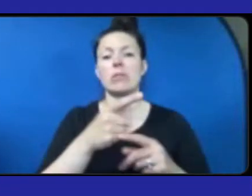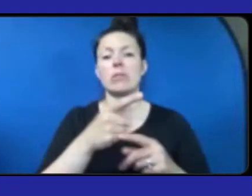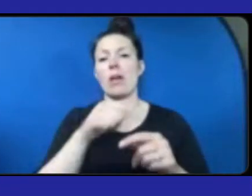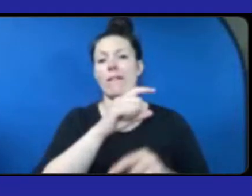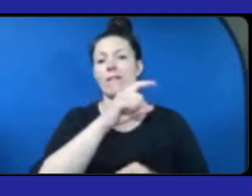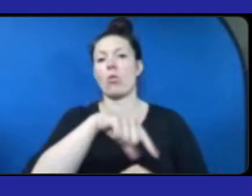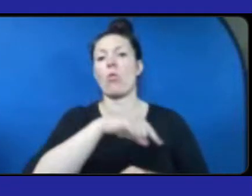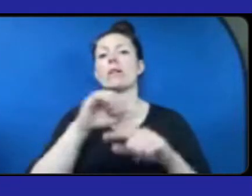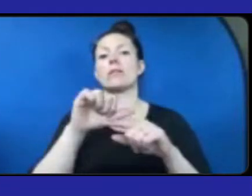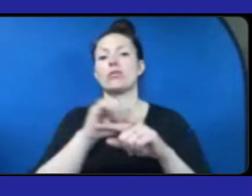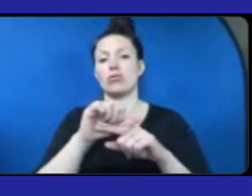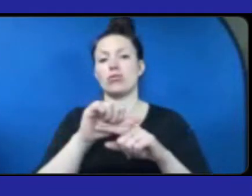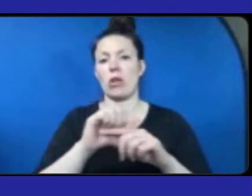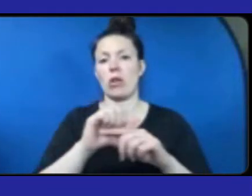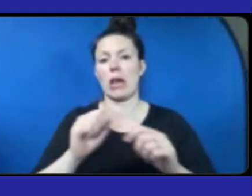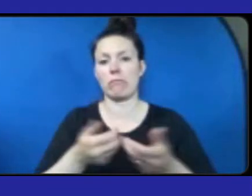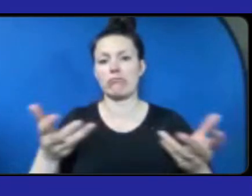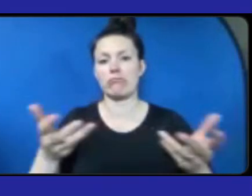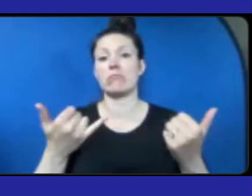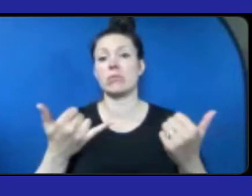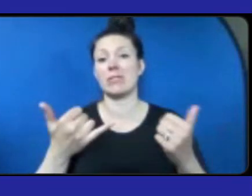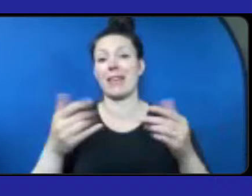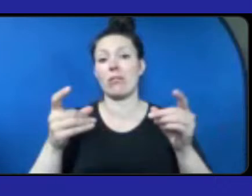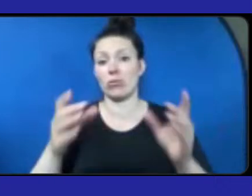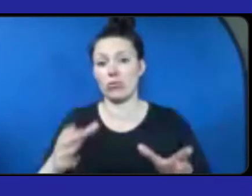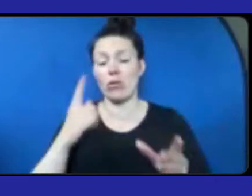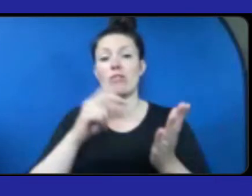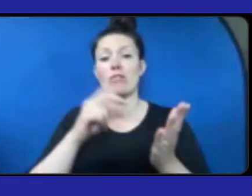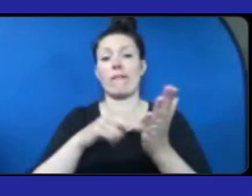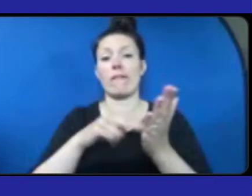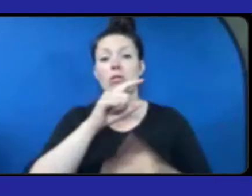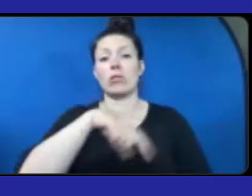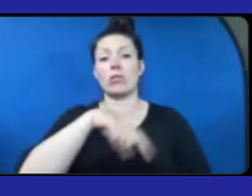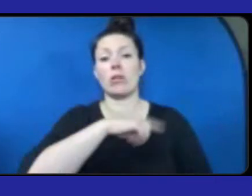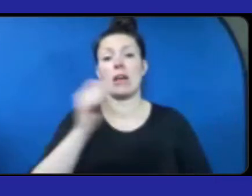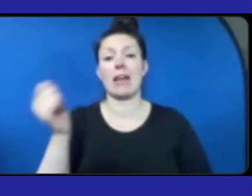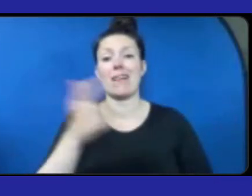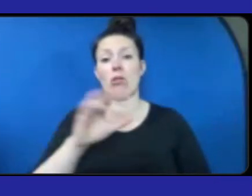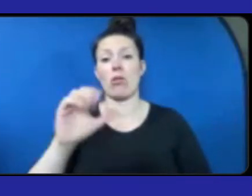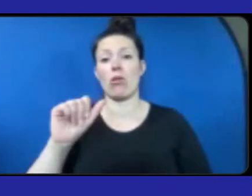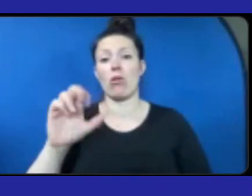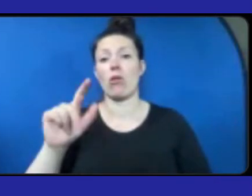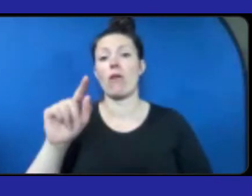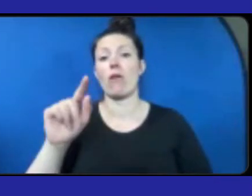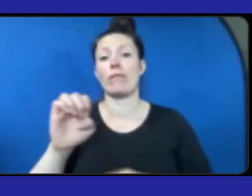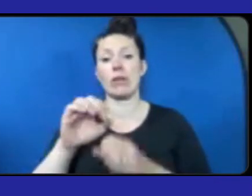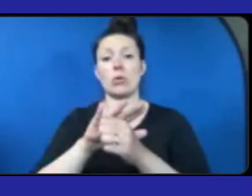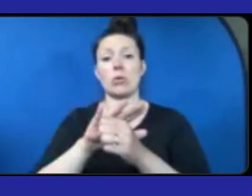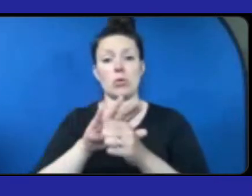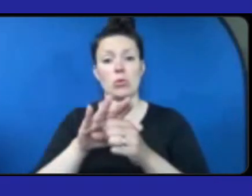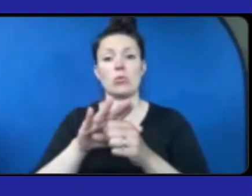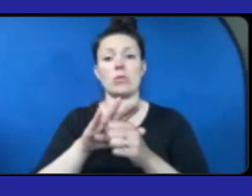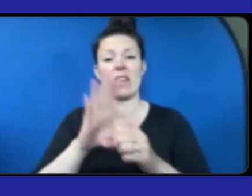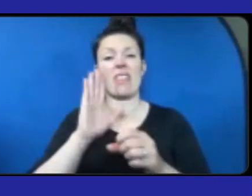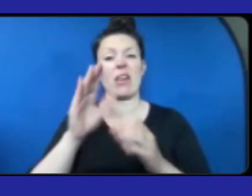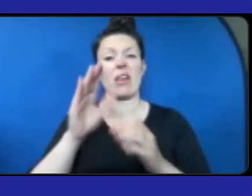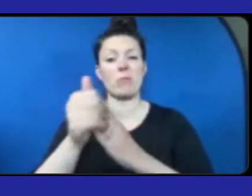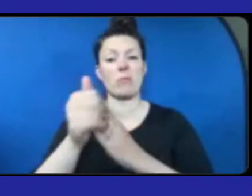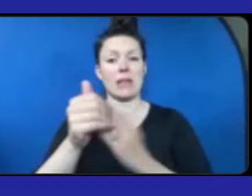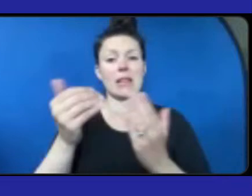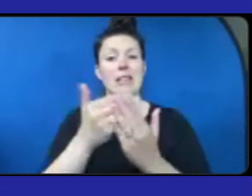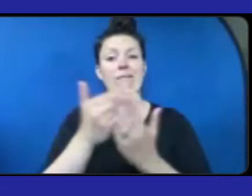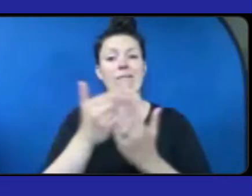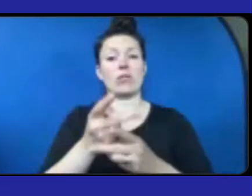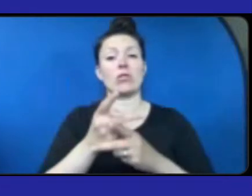Quality Training, where we have now directors of nursing quality at all of our acute sites, and they will really be leading the infrastructure for the new